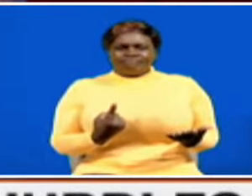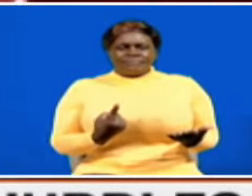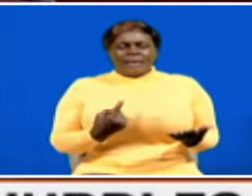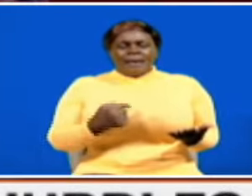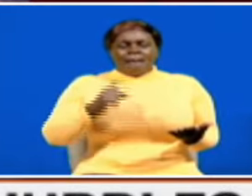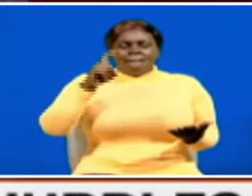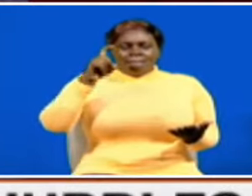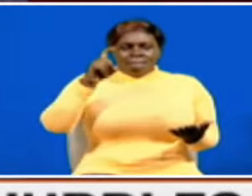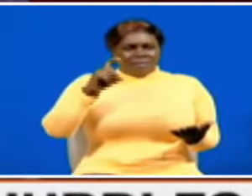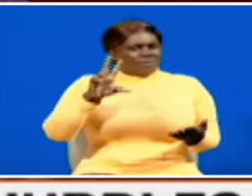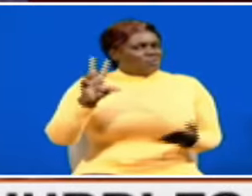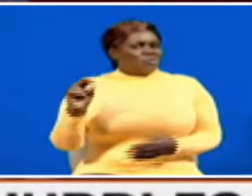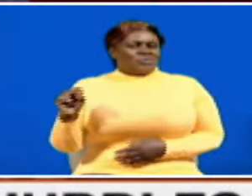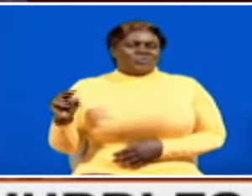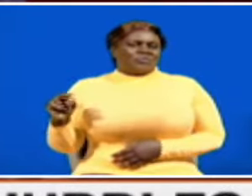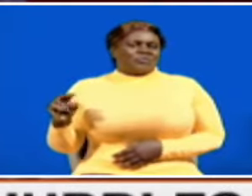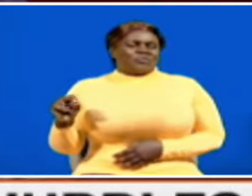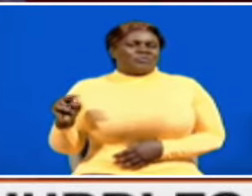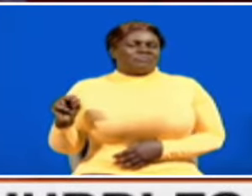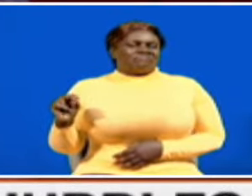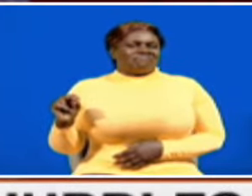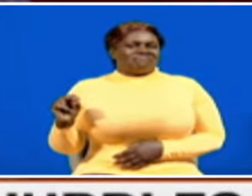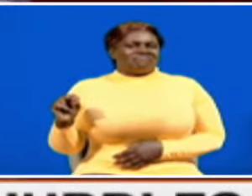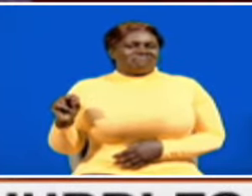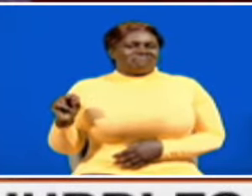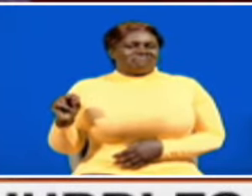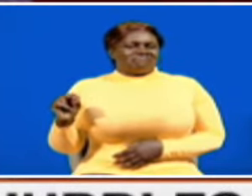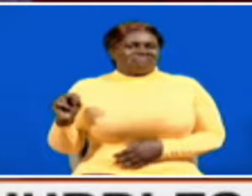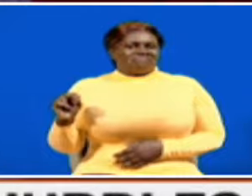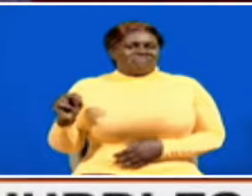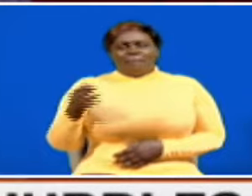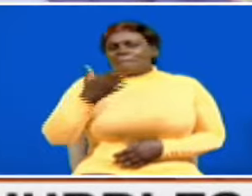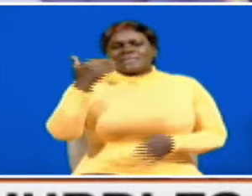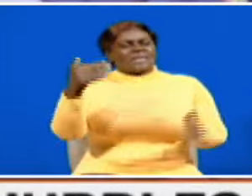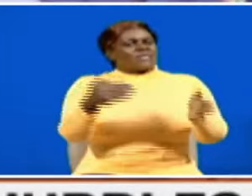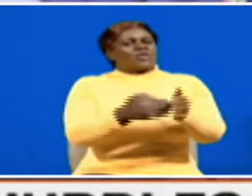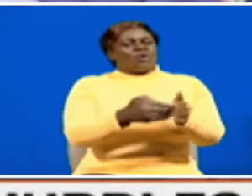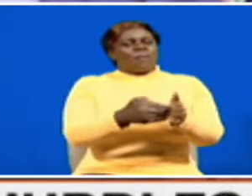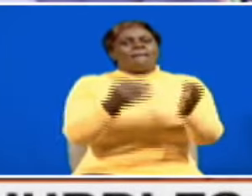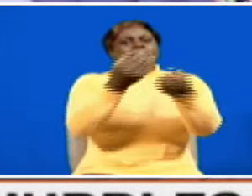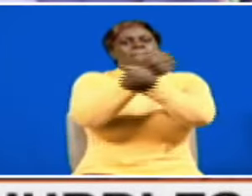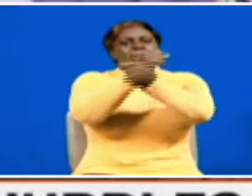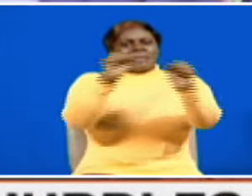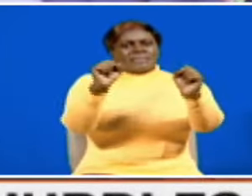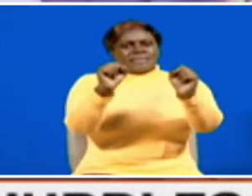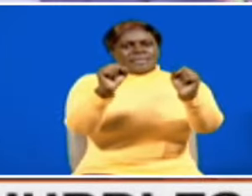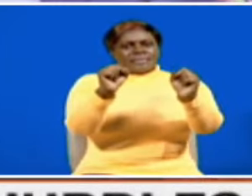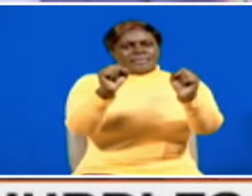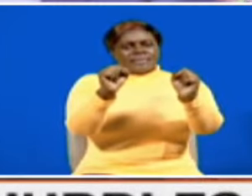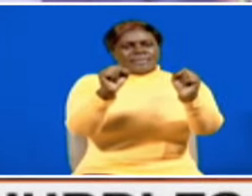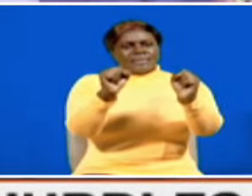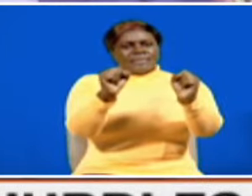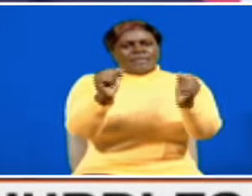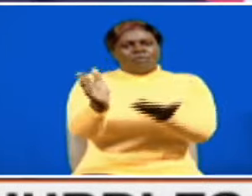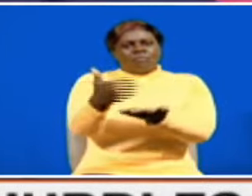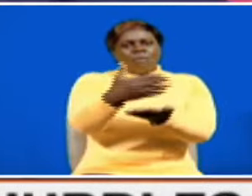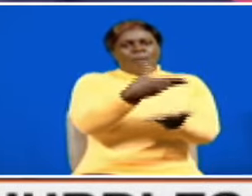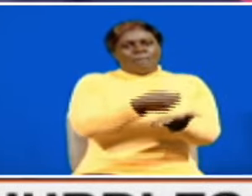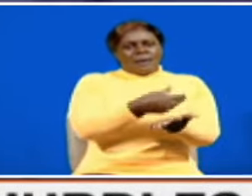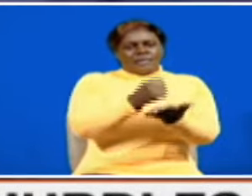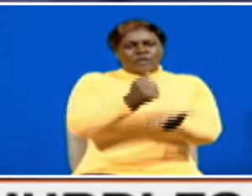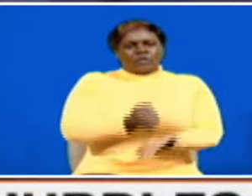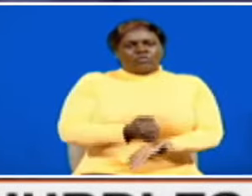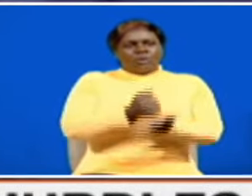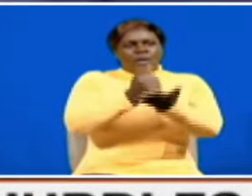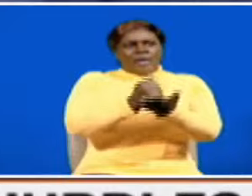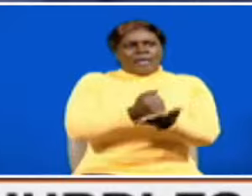mpaka mimi hapana. Hiyo maneno tuachane naye. The president, who attended a fundraiser in aid of